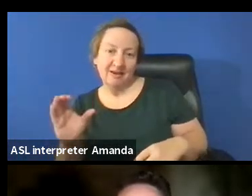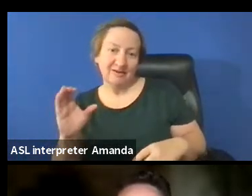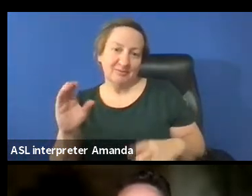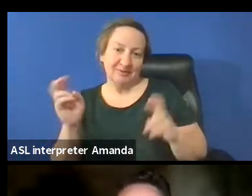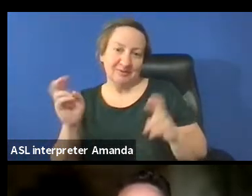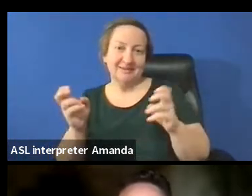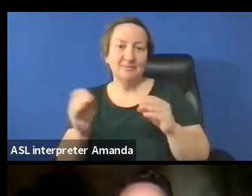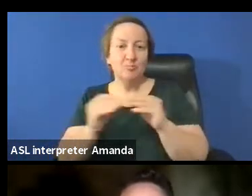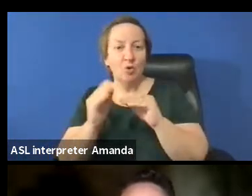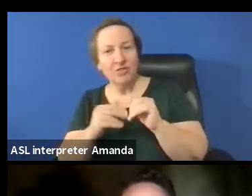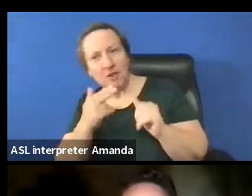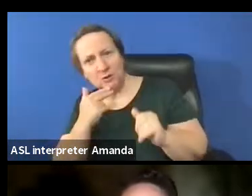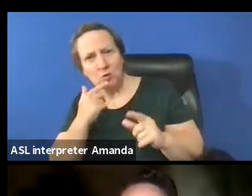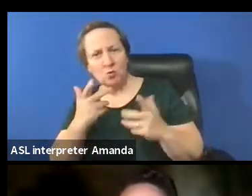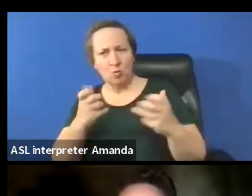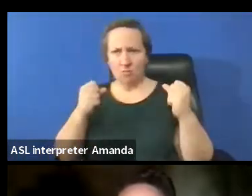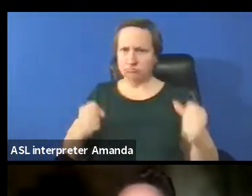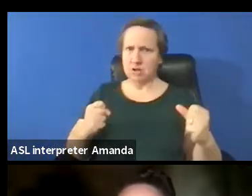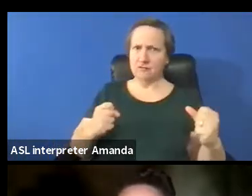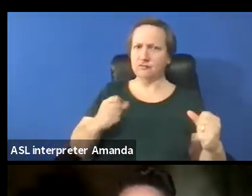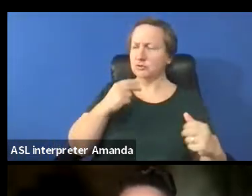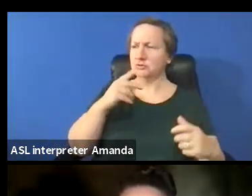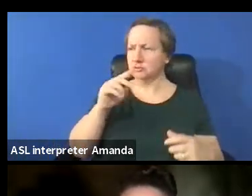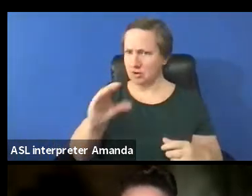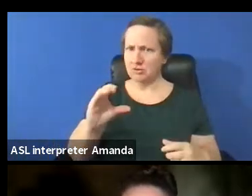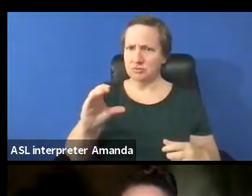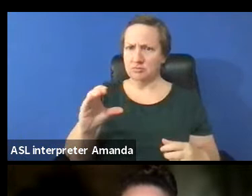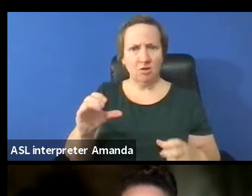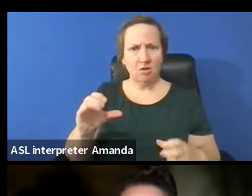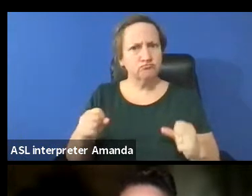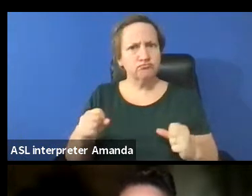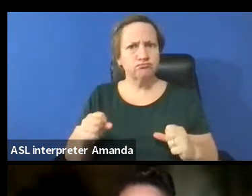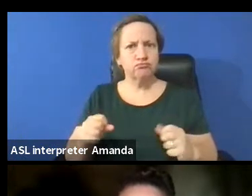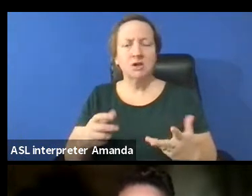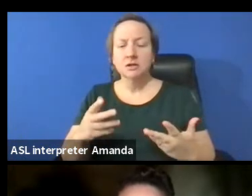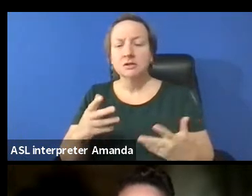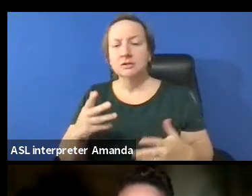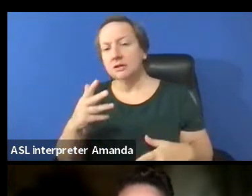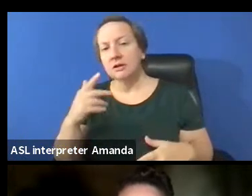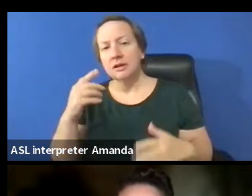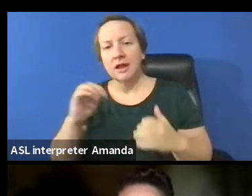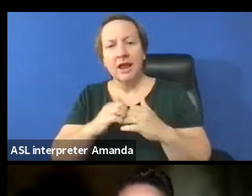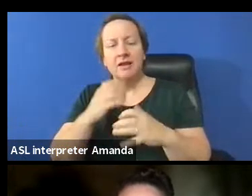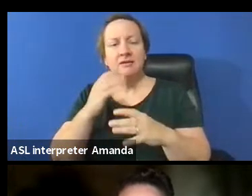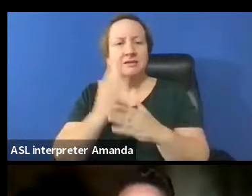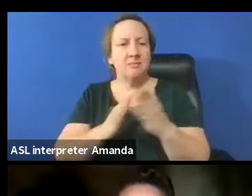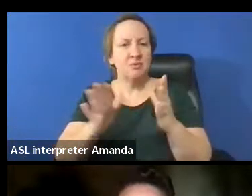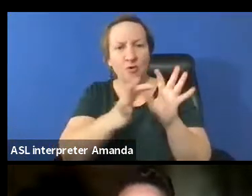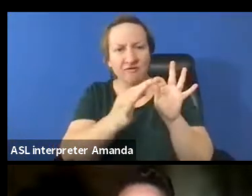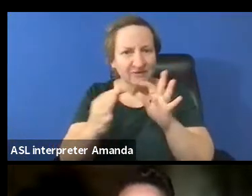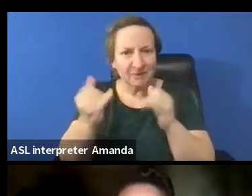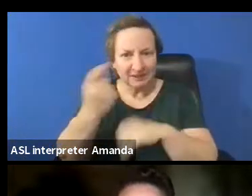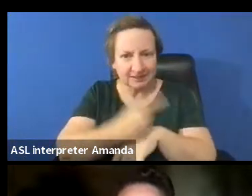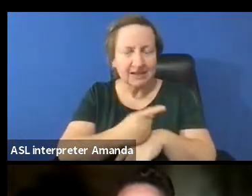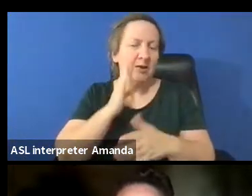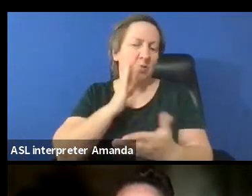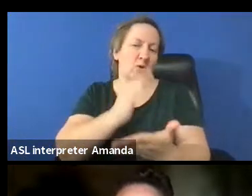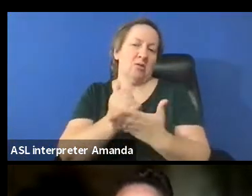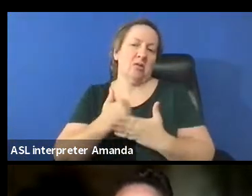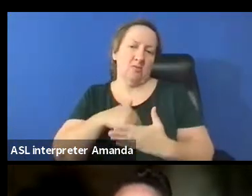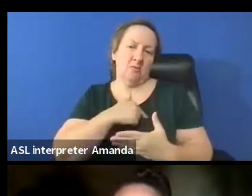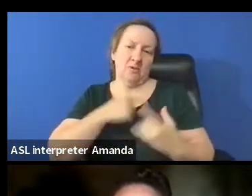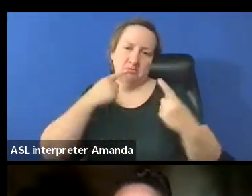beyond cute to powerful. So how can we get there? And I think some of a lot of the input that you guys provided today will help us get